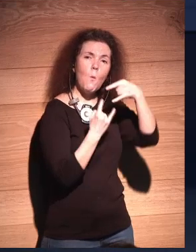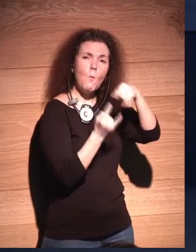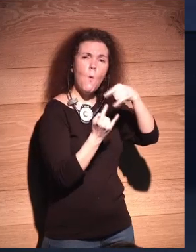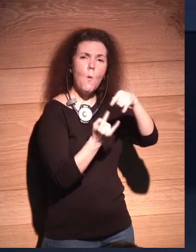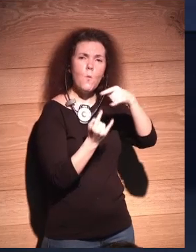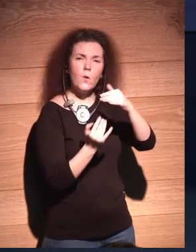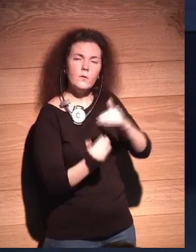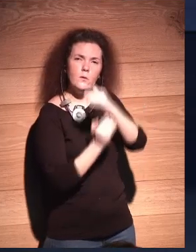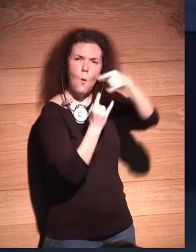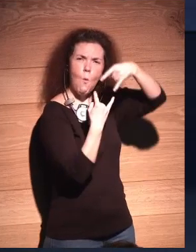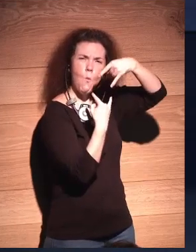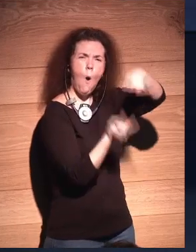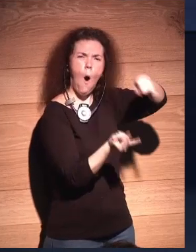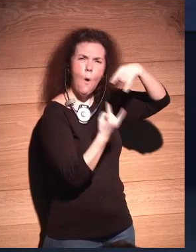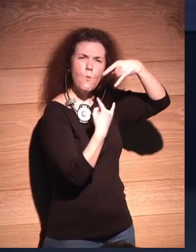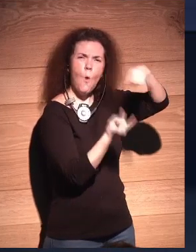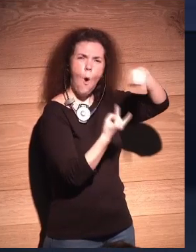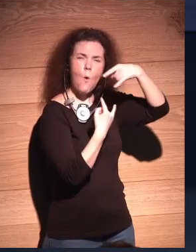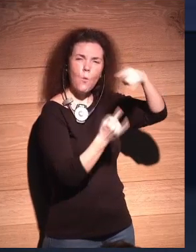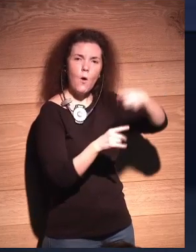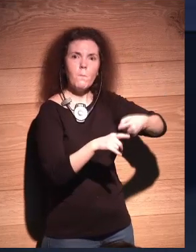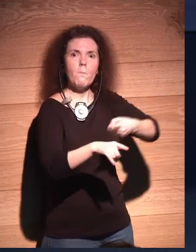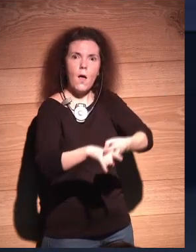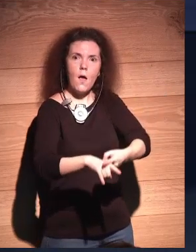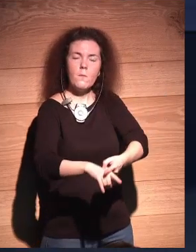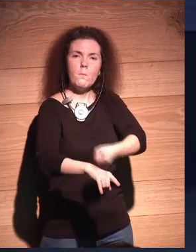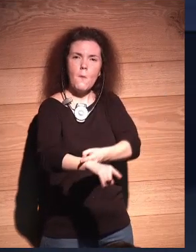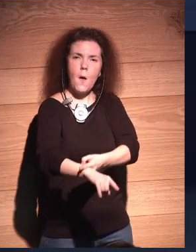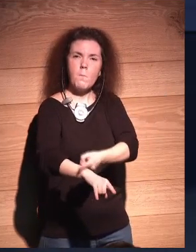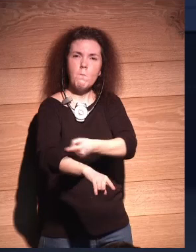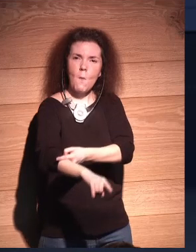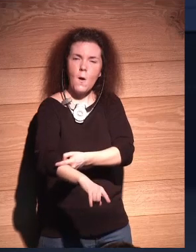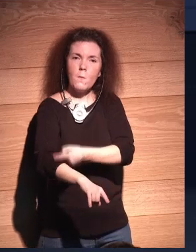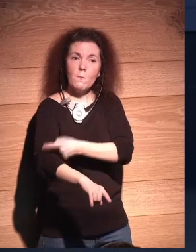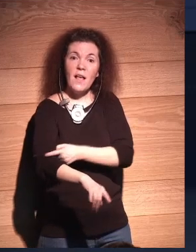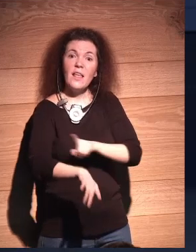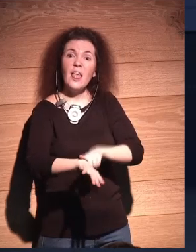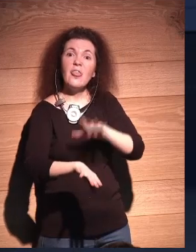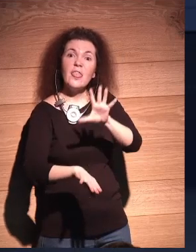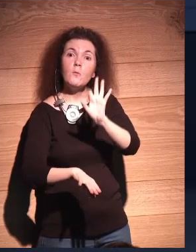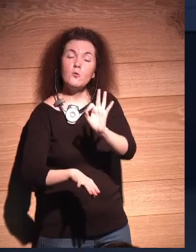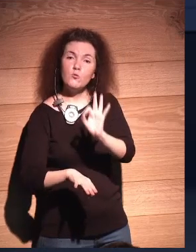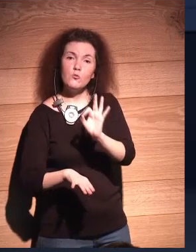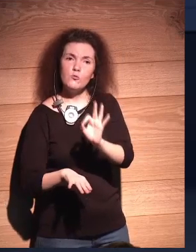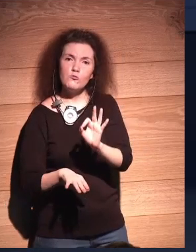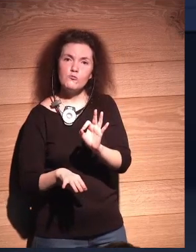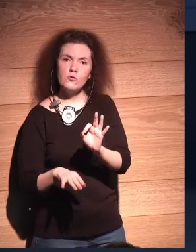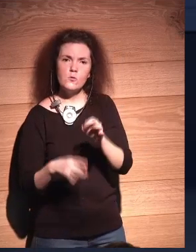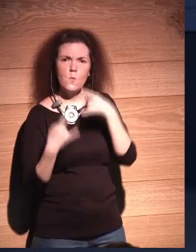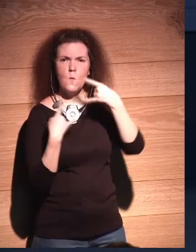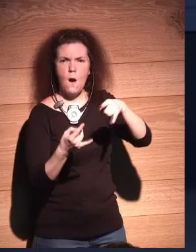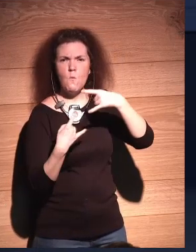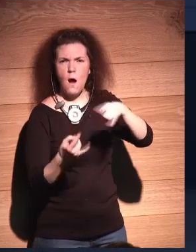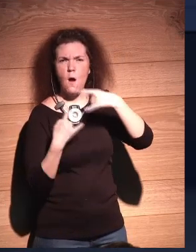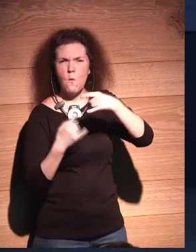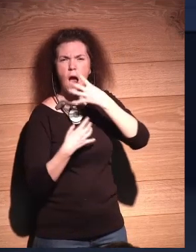and then the big ones, and for 5 minutes these dogs barked and howled